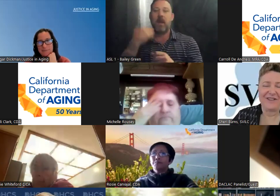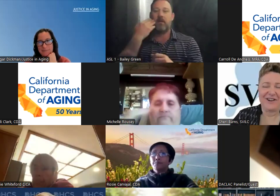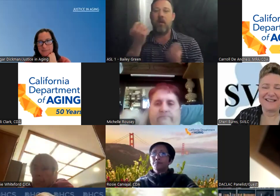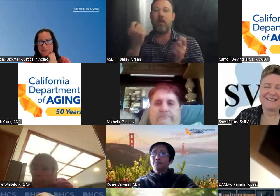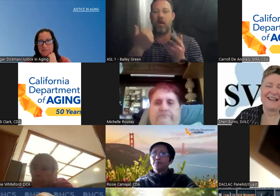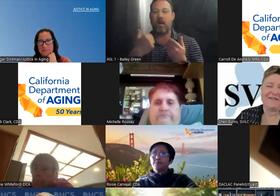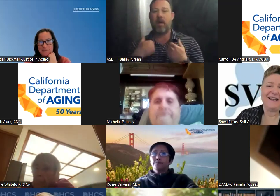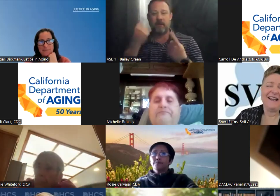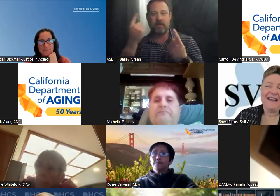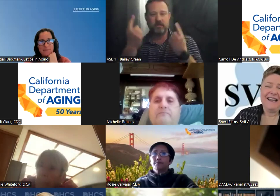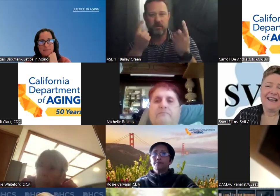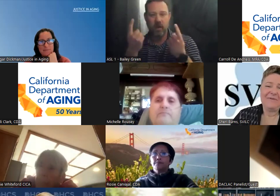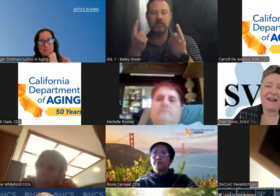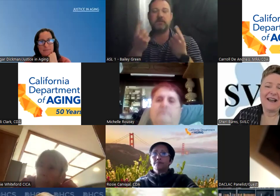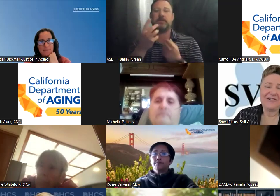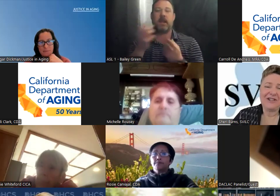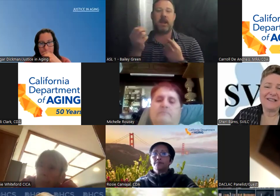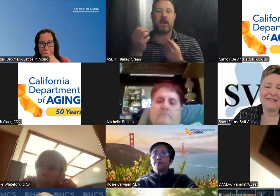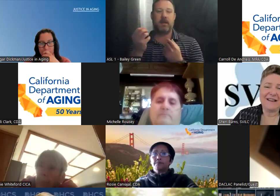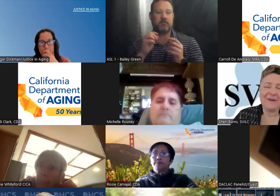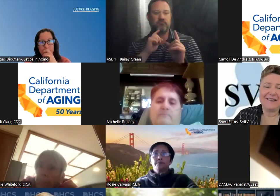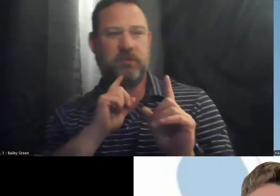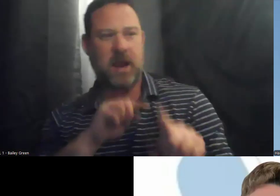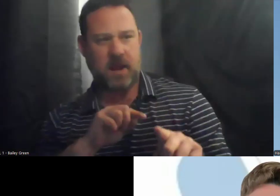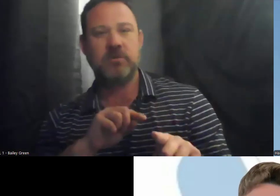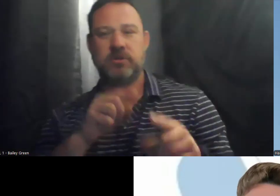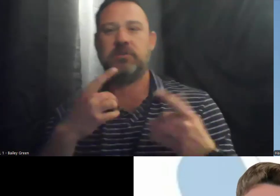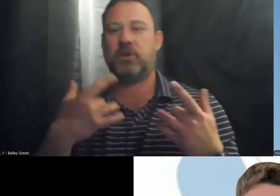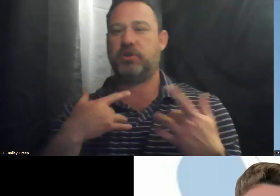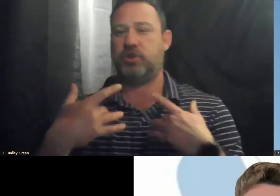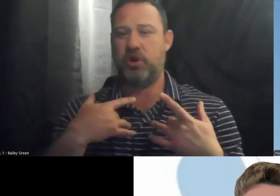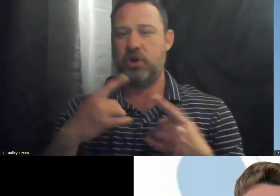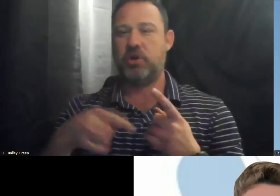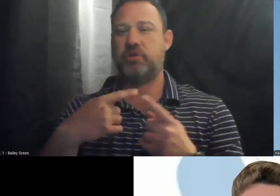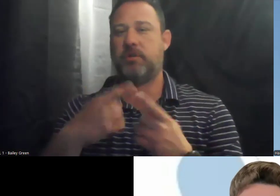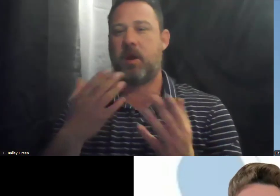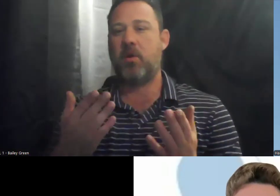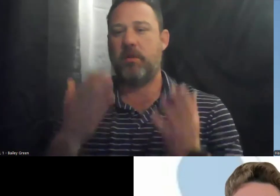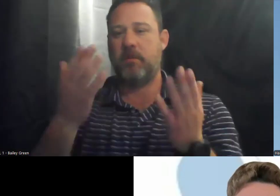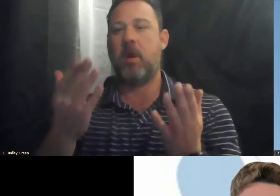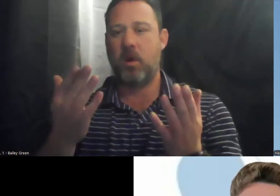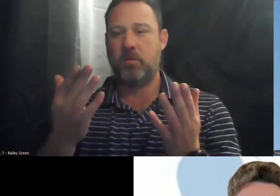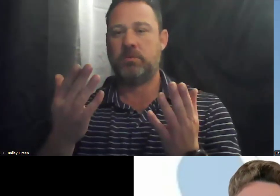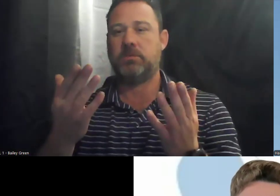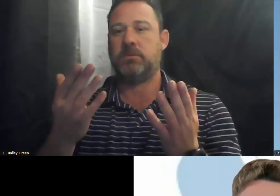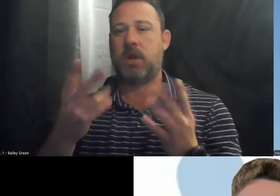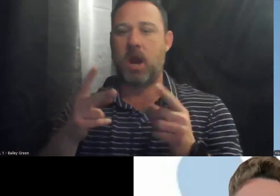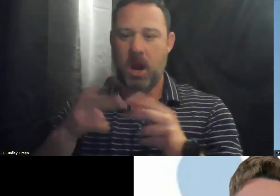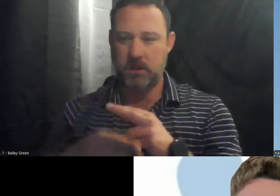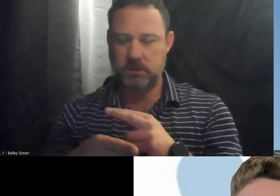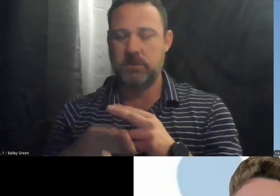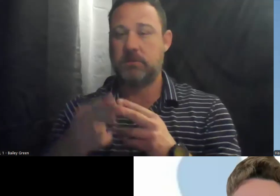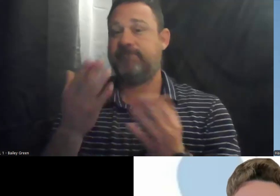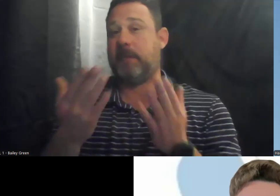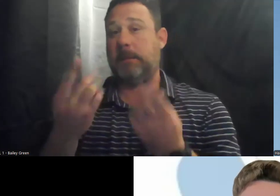have thoughts and reactions, concerns about the proposed drastic cuts that might be